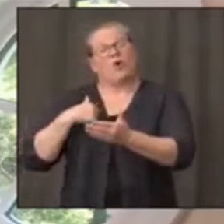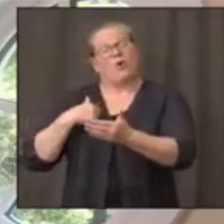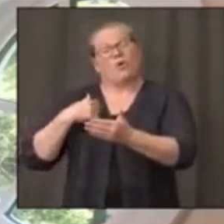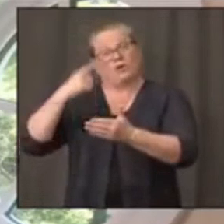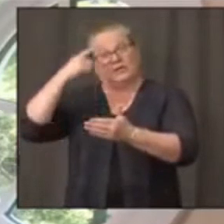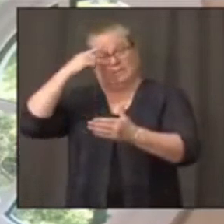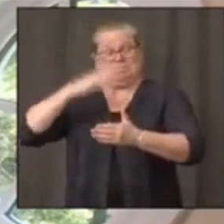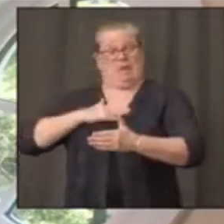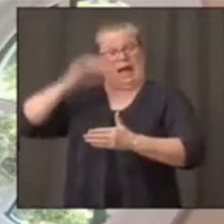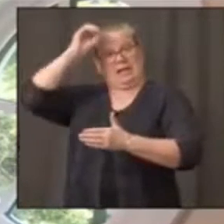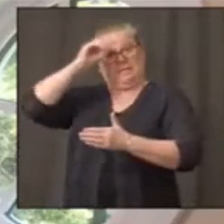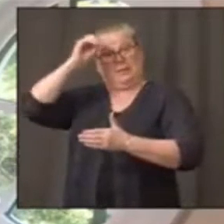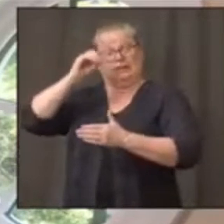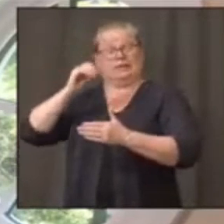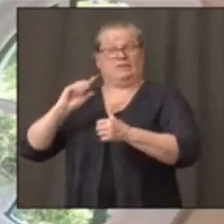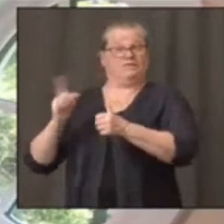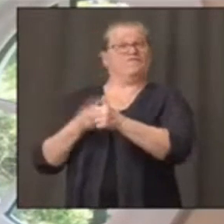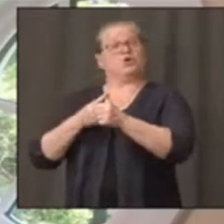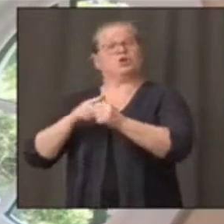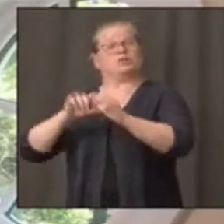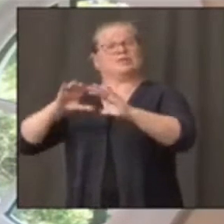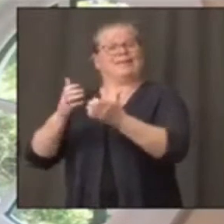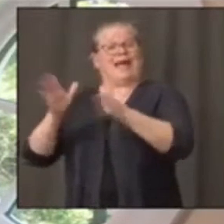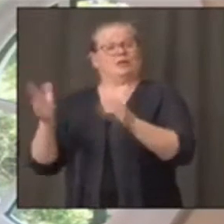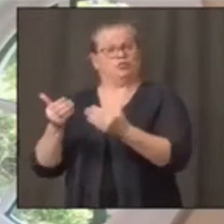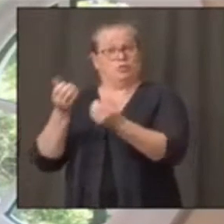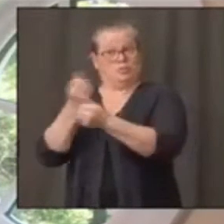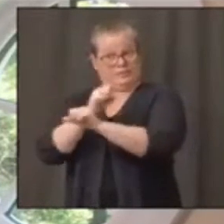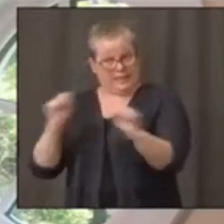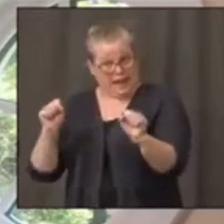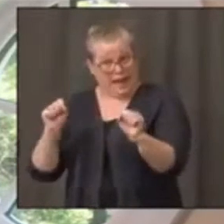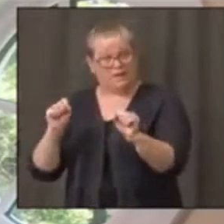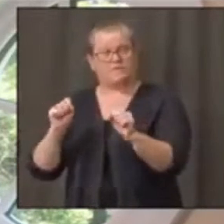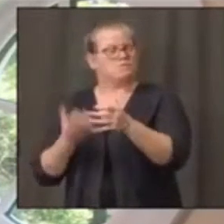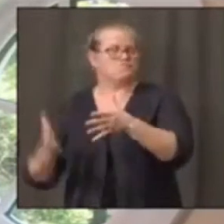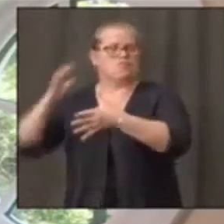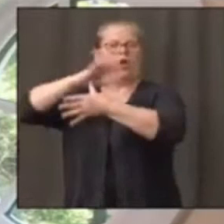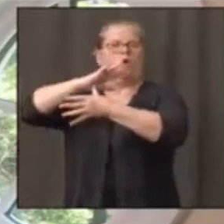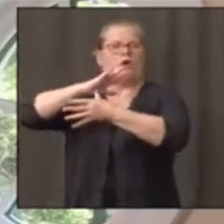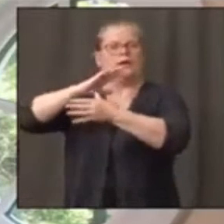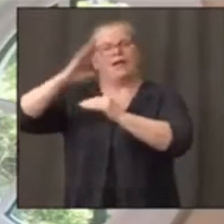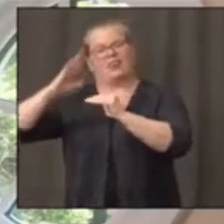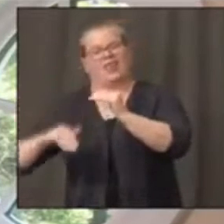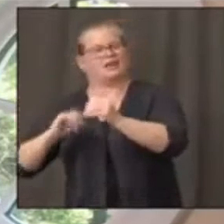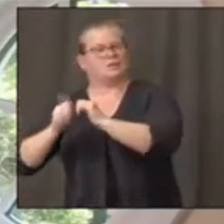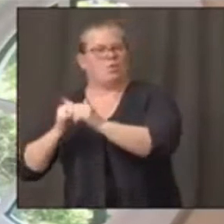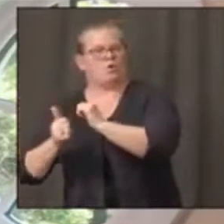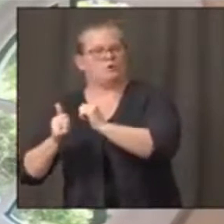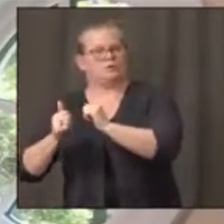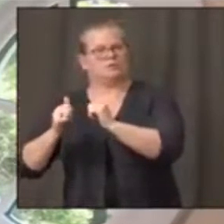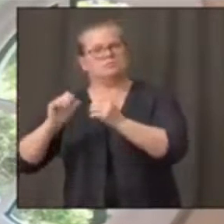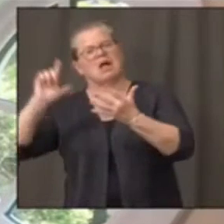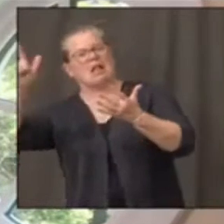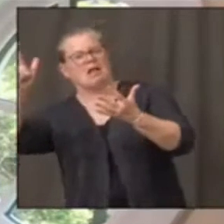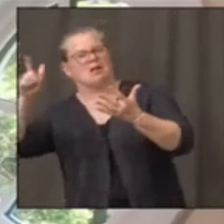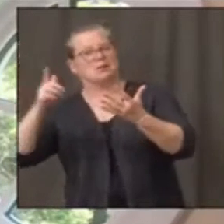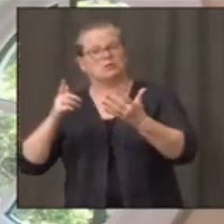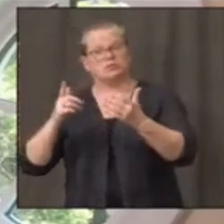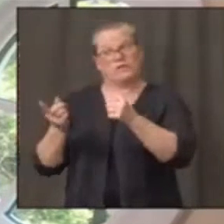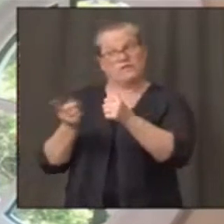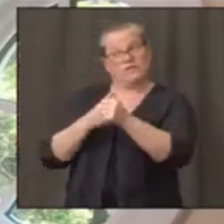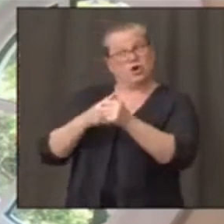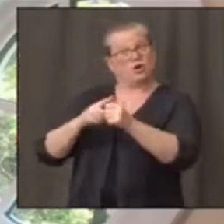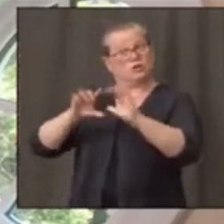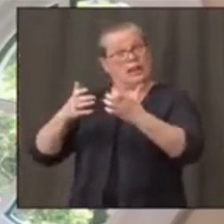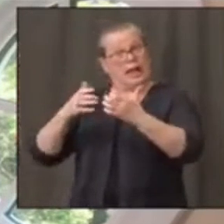reintroduced extracurricular activities. I think that the most important thing is to get students into the classroom, try to restart classes, see how that goes before we reintroduce